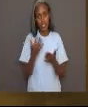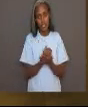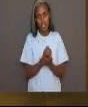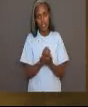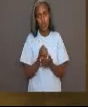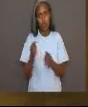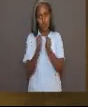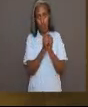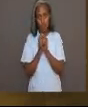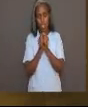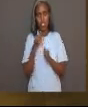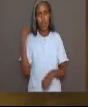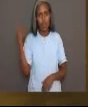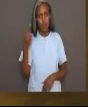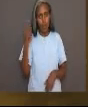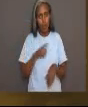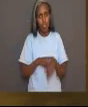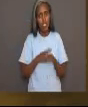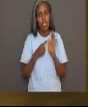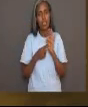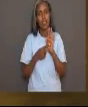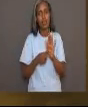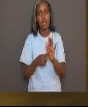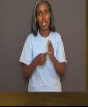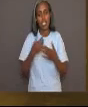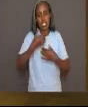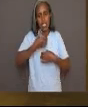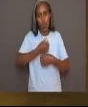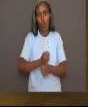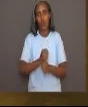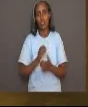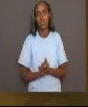together always imply the conclusion.